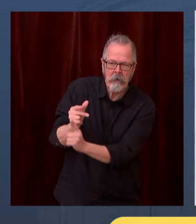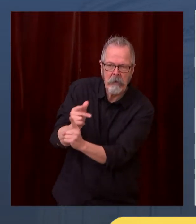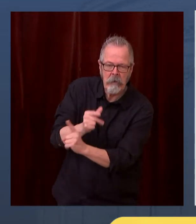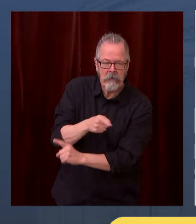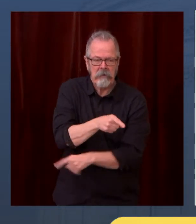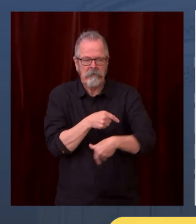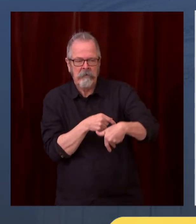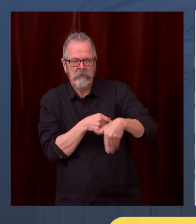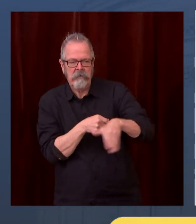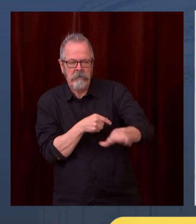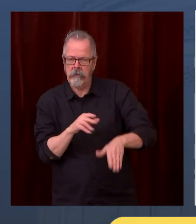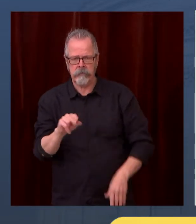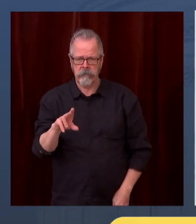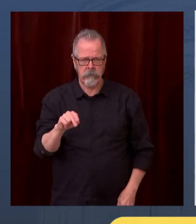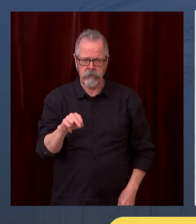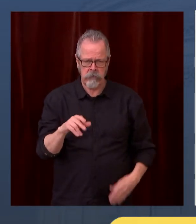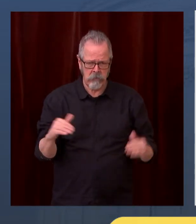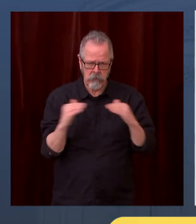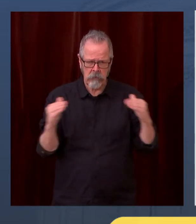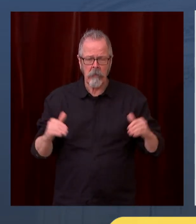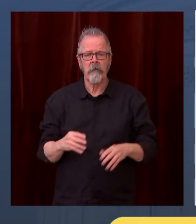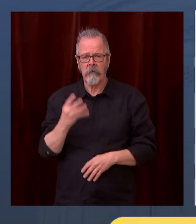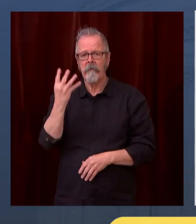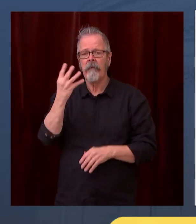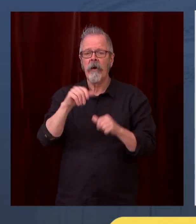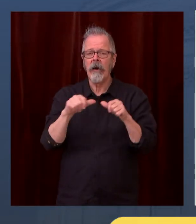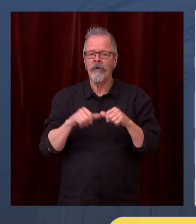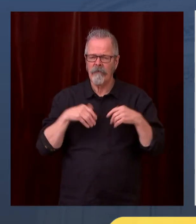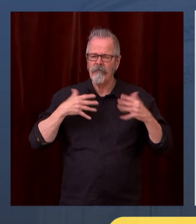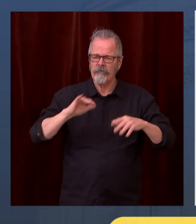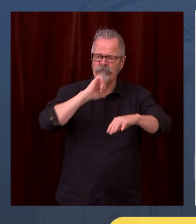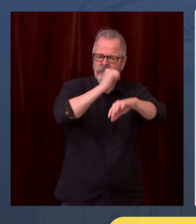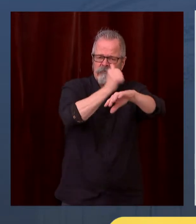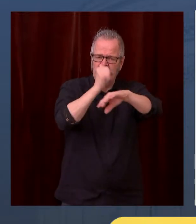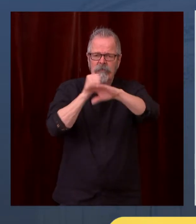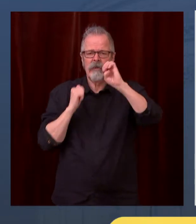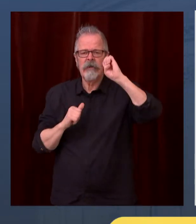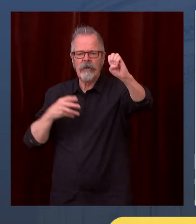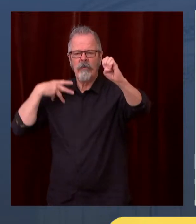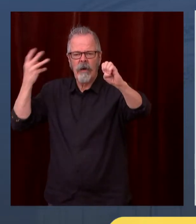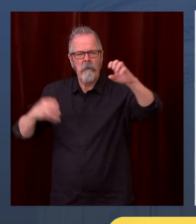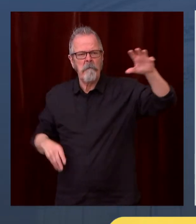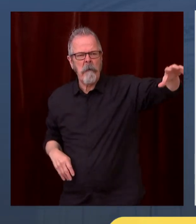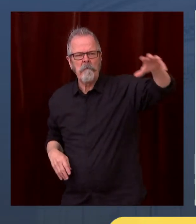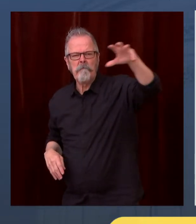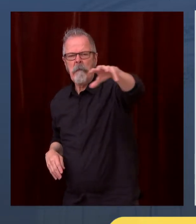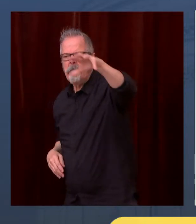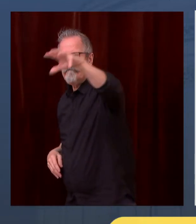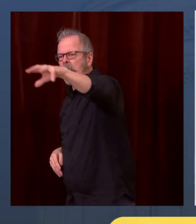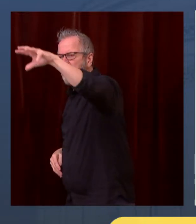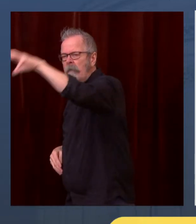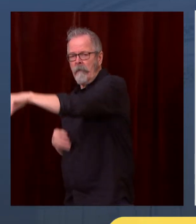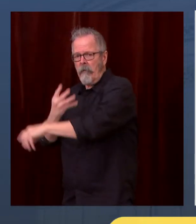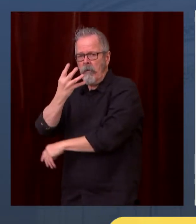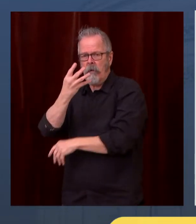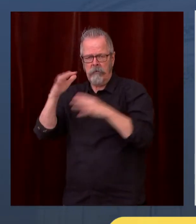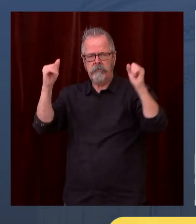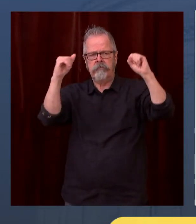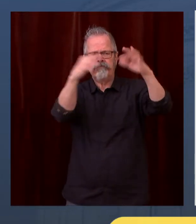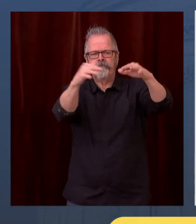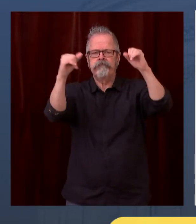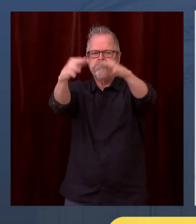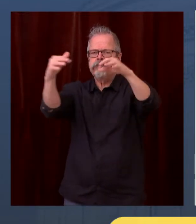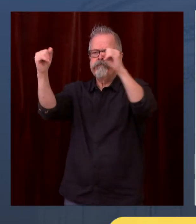mass vaccination sites. But in addition, it's important that we also, and we are doing this, is spreading